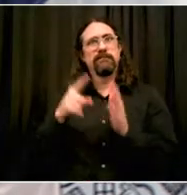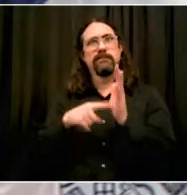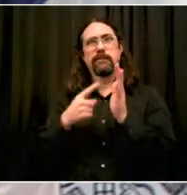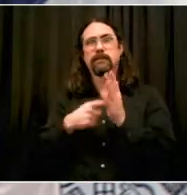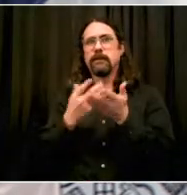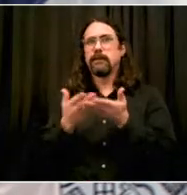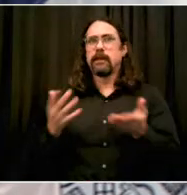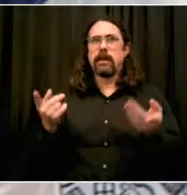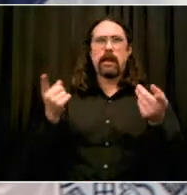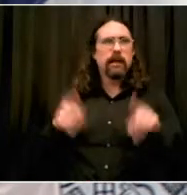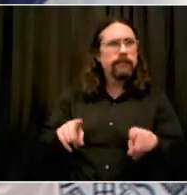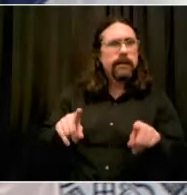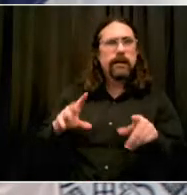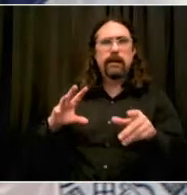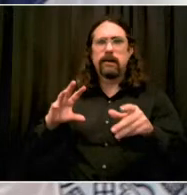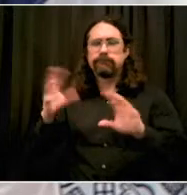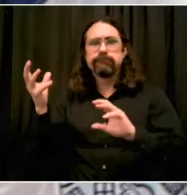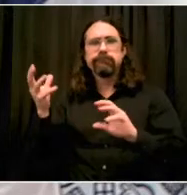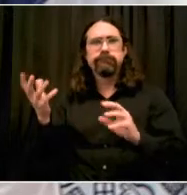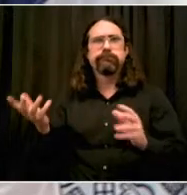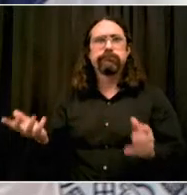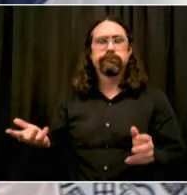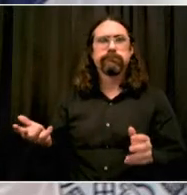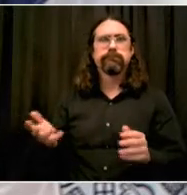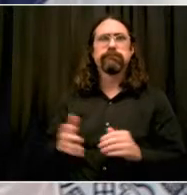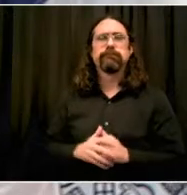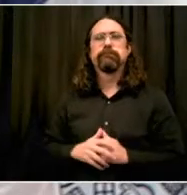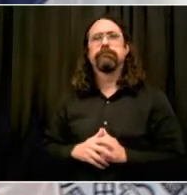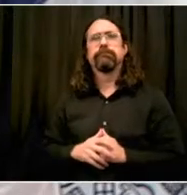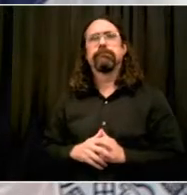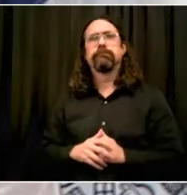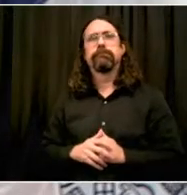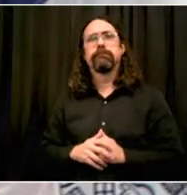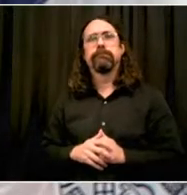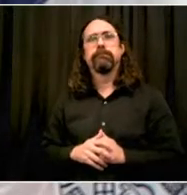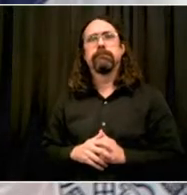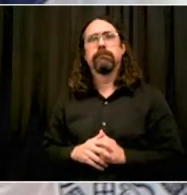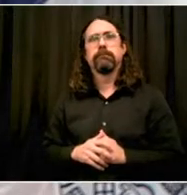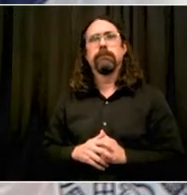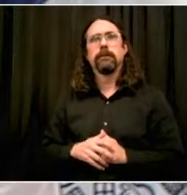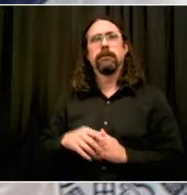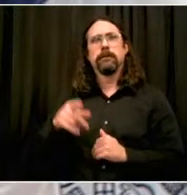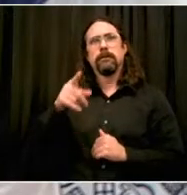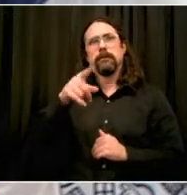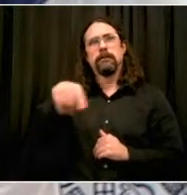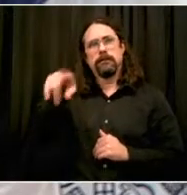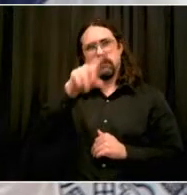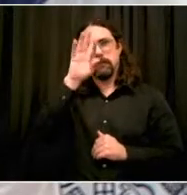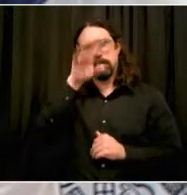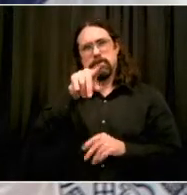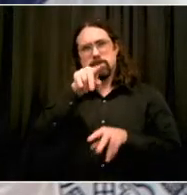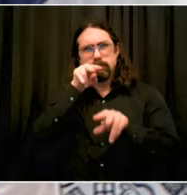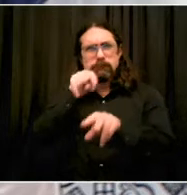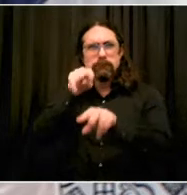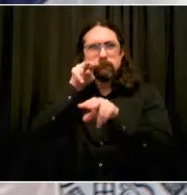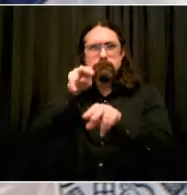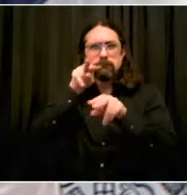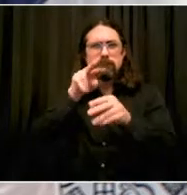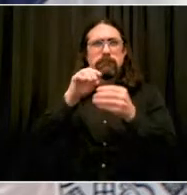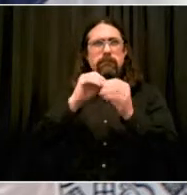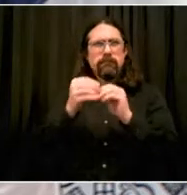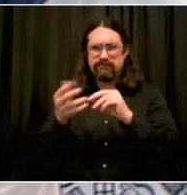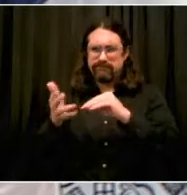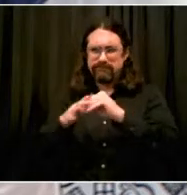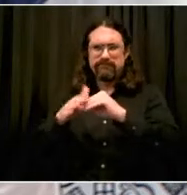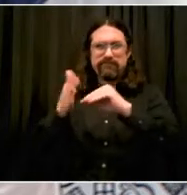up. I gave a very explicit warning on Friday that people had to get ready with alternative options for their kids. The vast majority